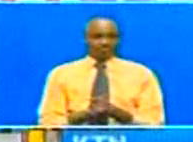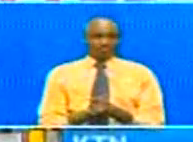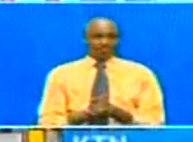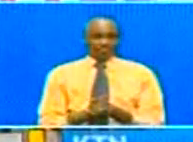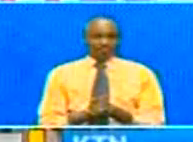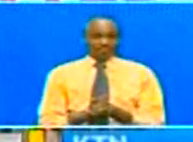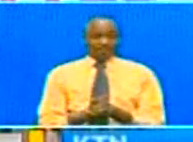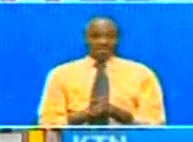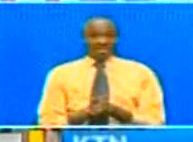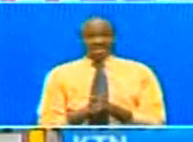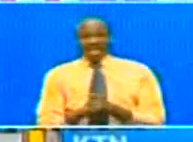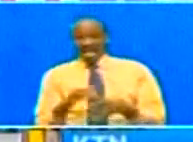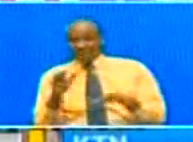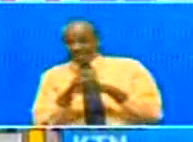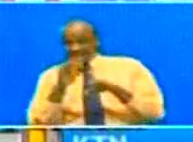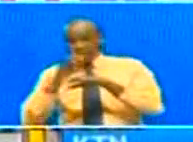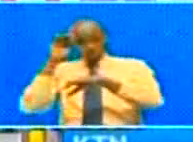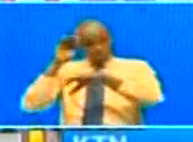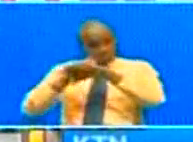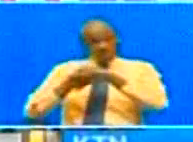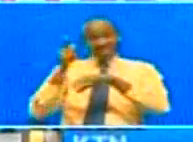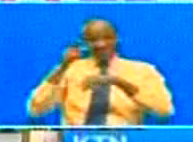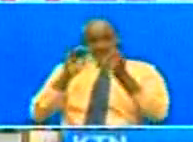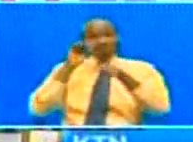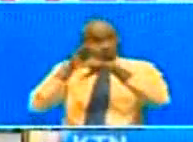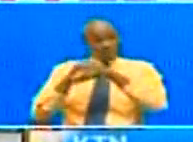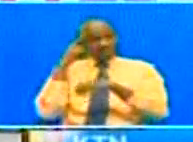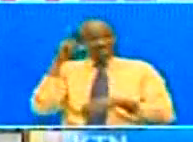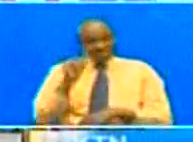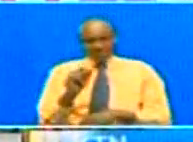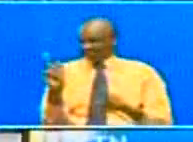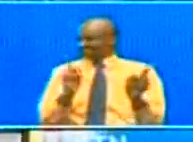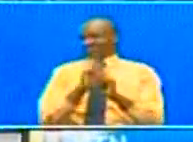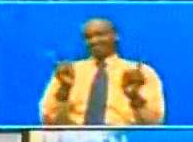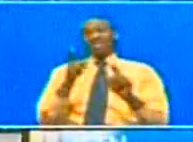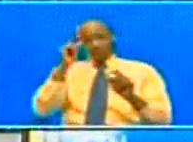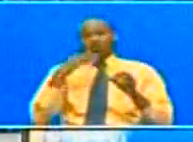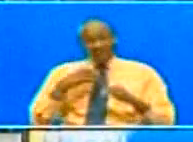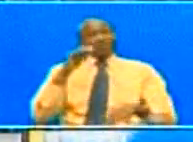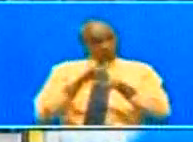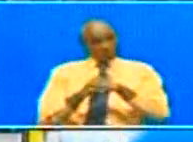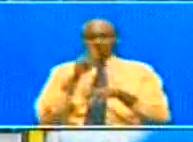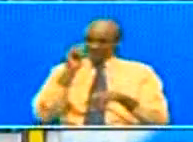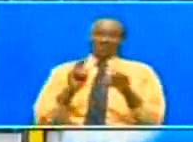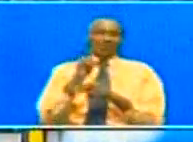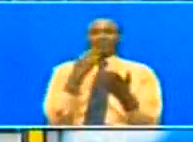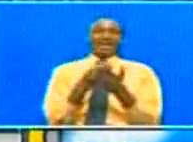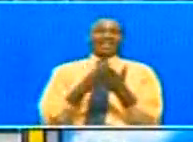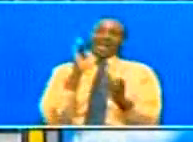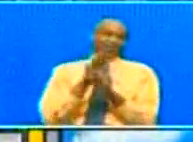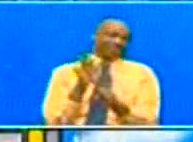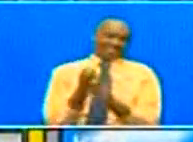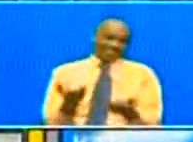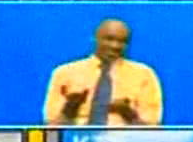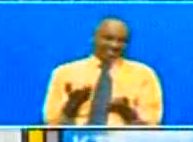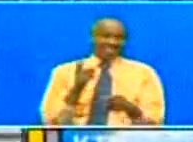Nothing good comes in a cheap way, you know? So if you want something good, then you'll have to spend, you know, because you know